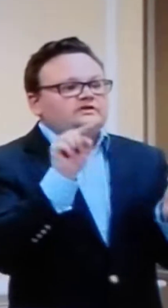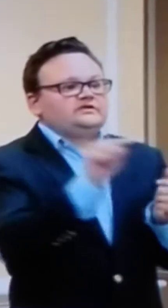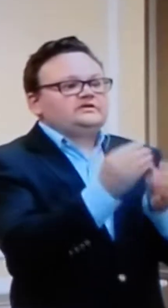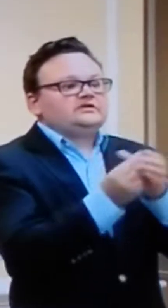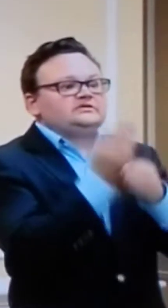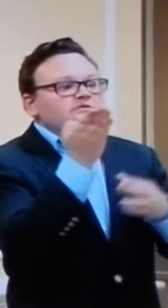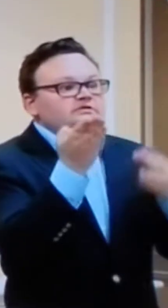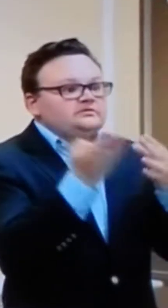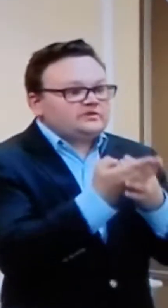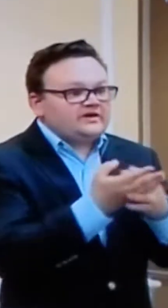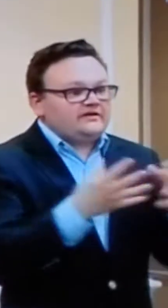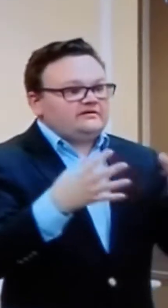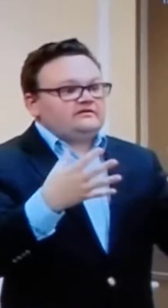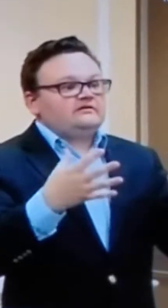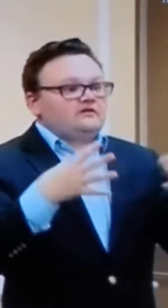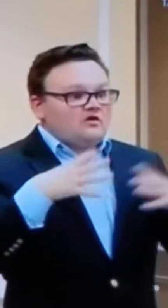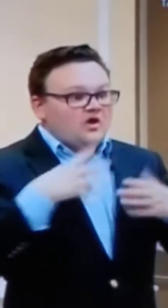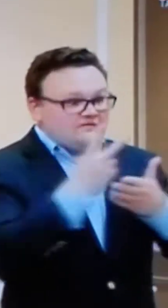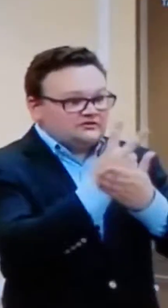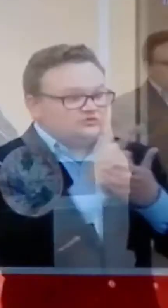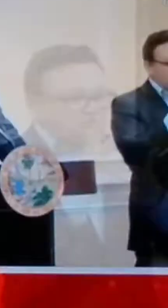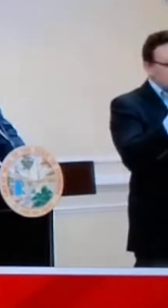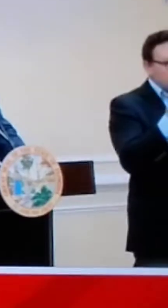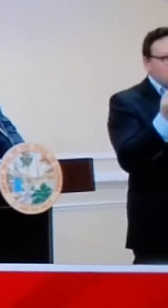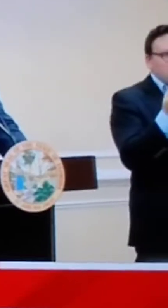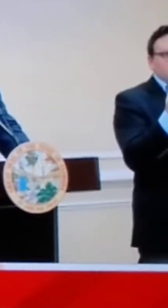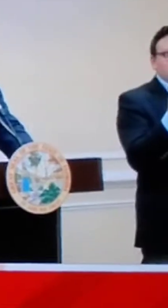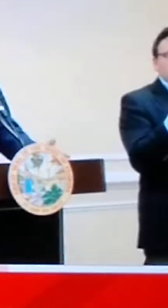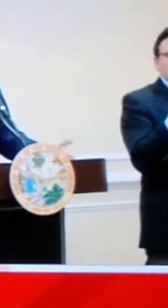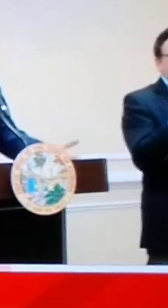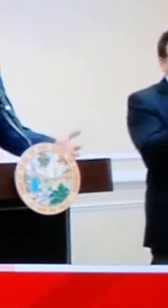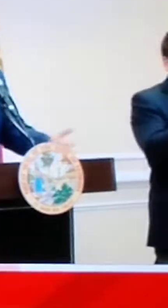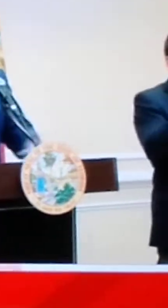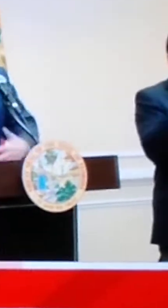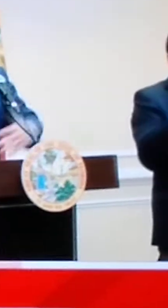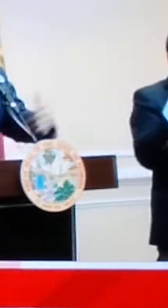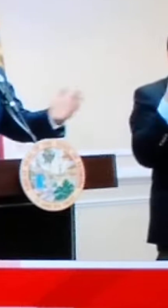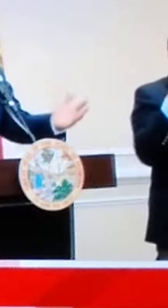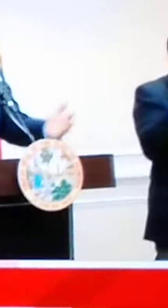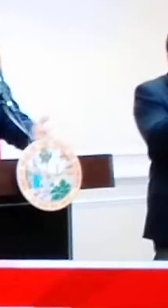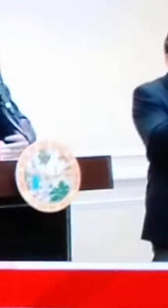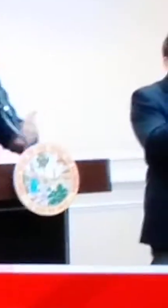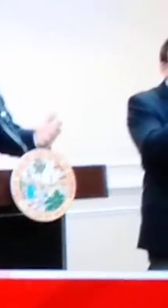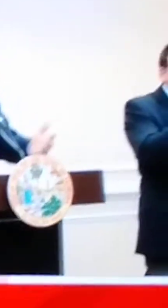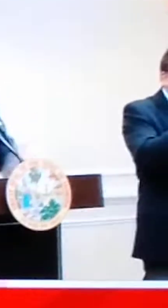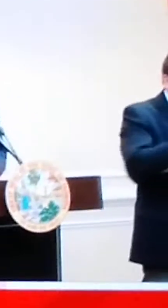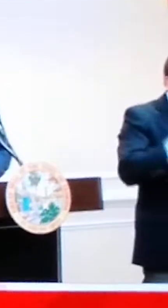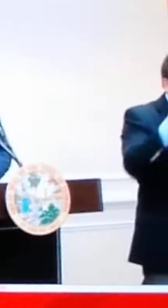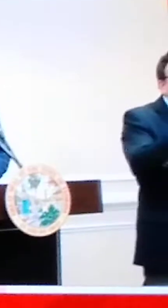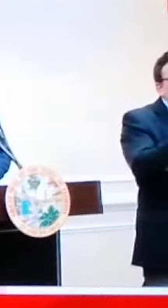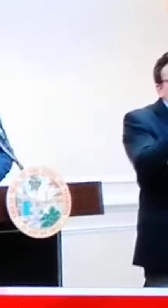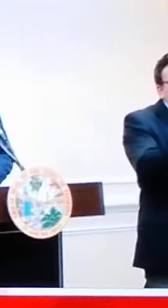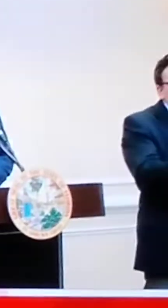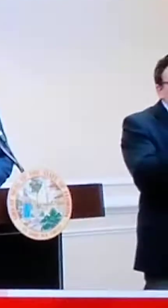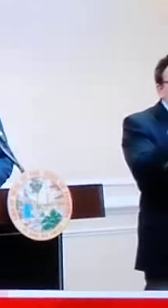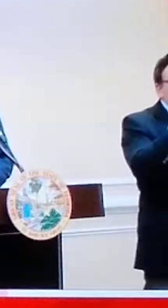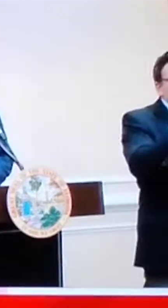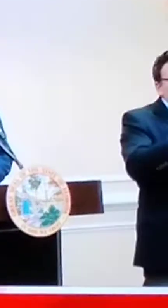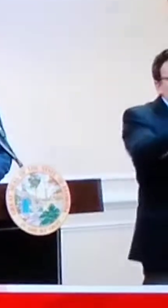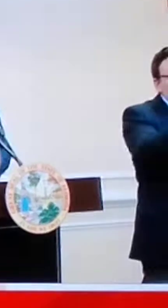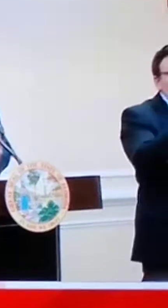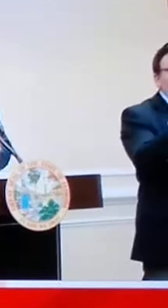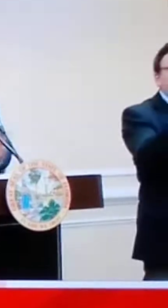the 2 week, a lot of students have just been congregating at the universities and going out and doing things there. And